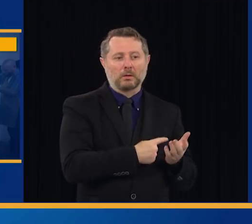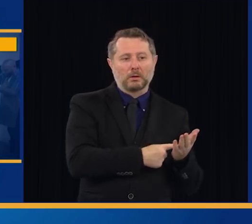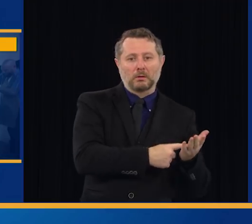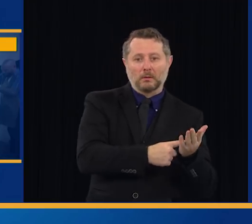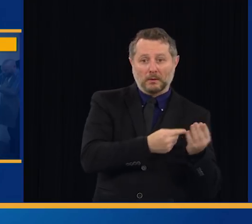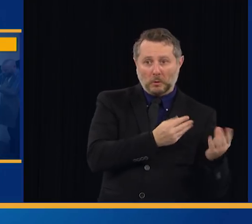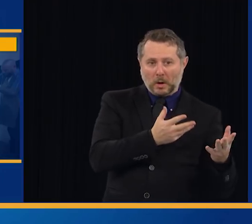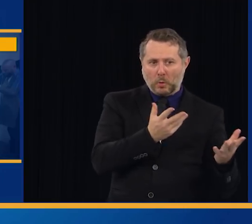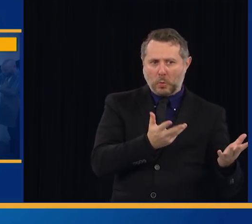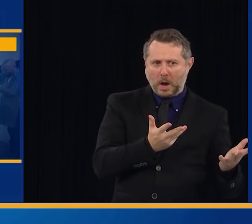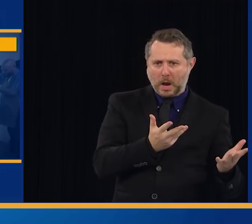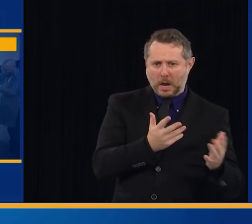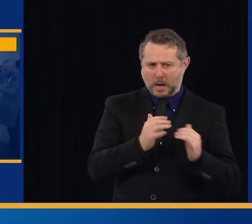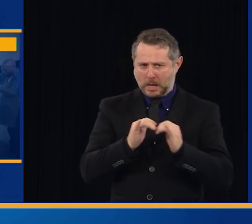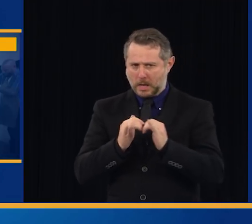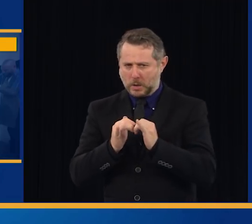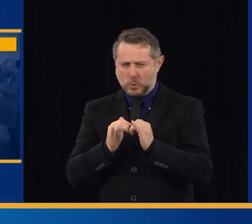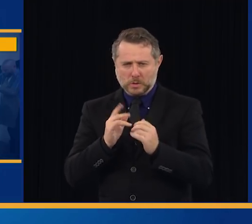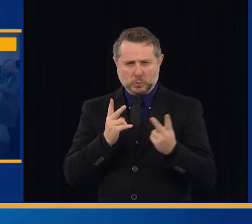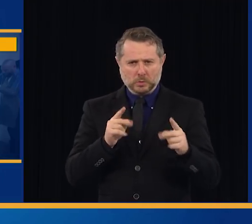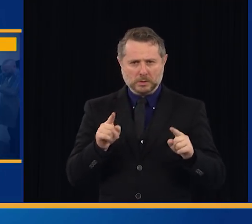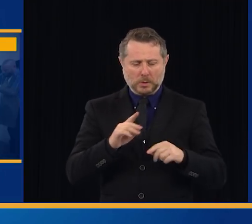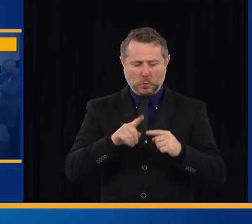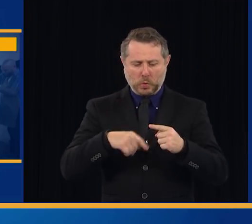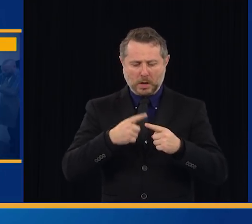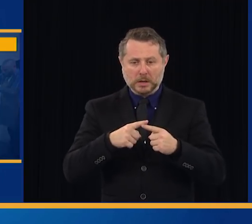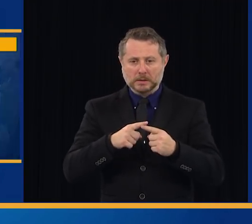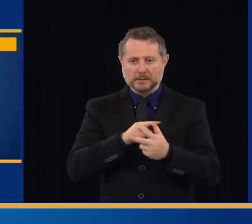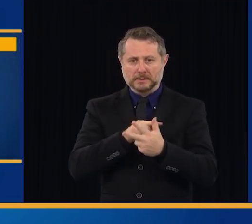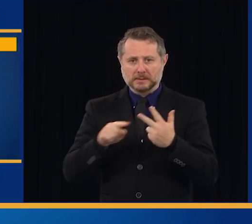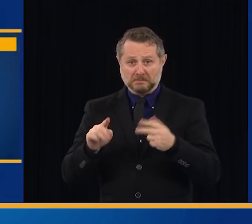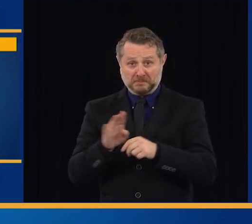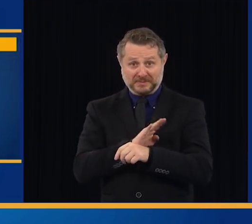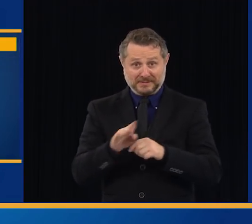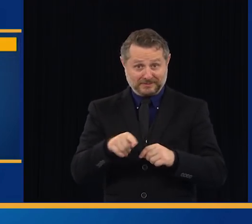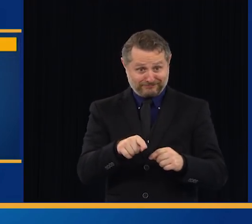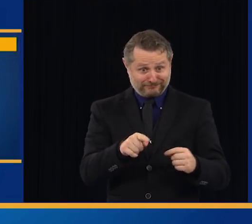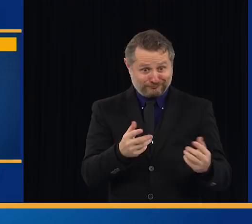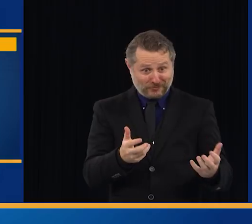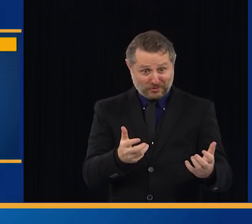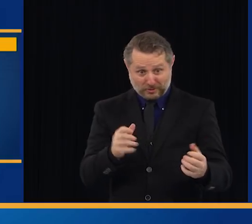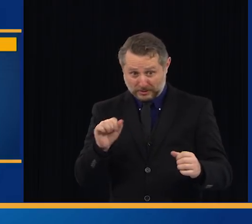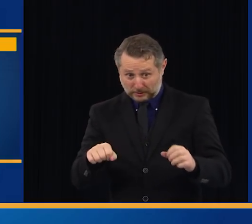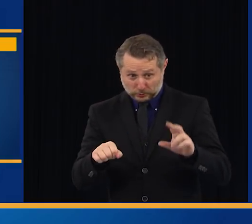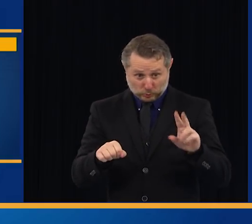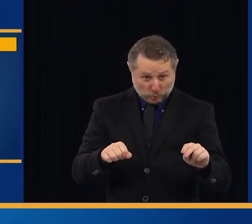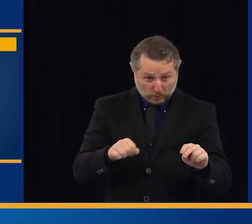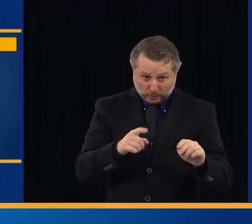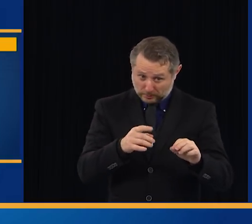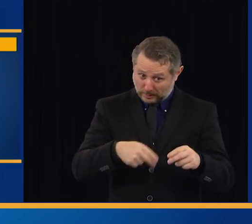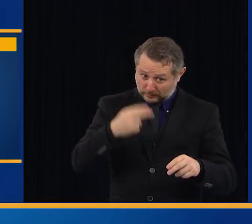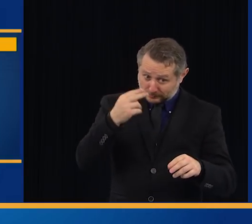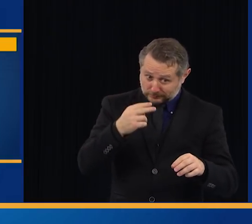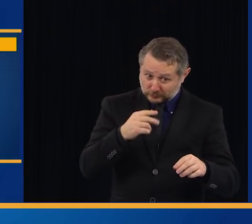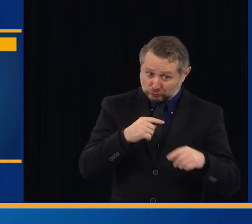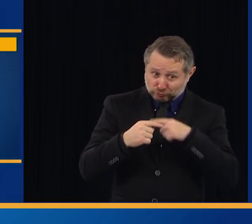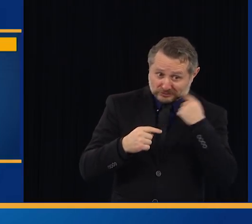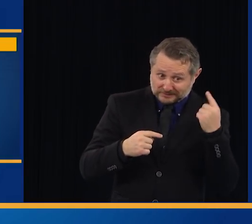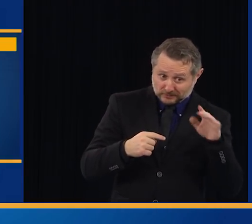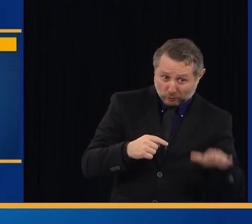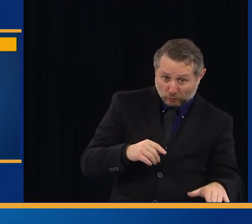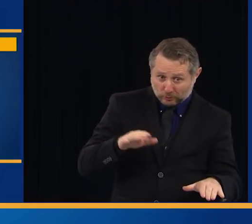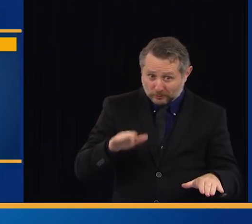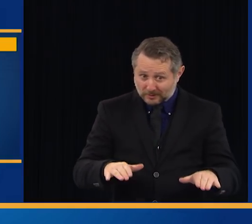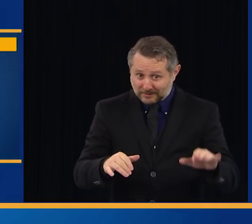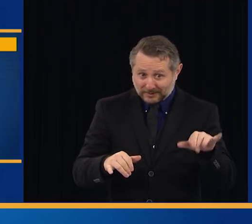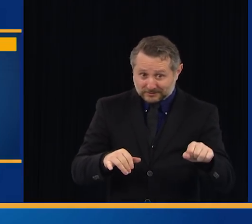looking at how important that business is and what the risk that business poses, and then do it in coordination